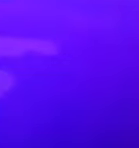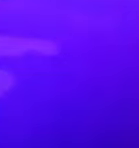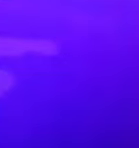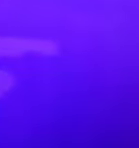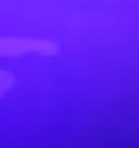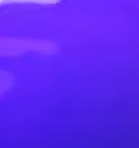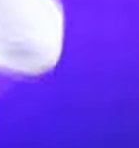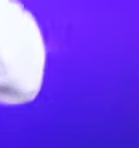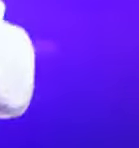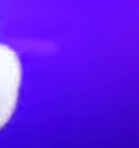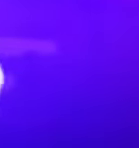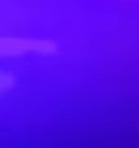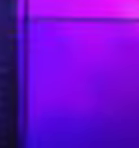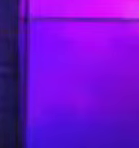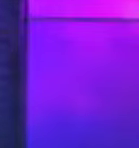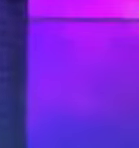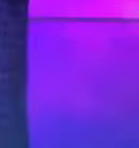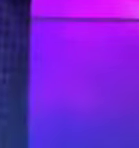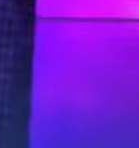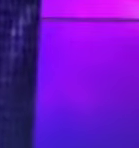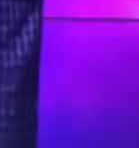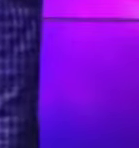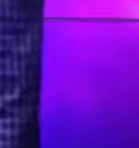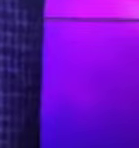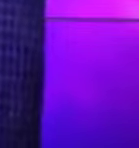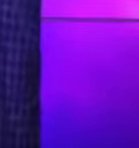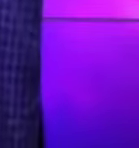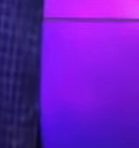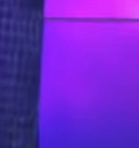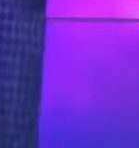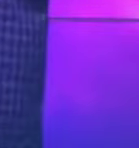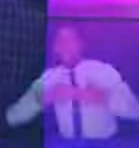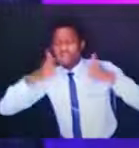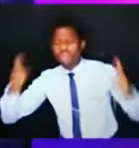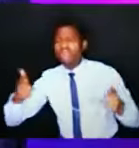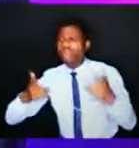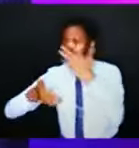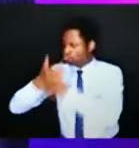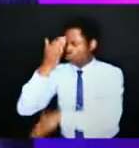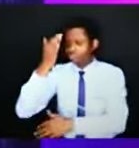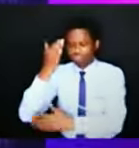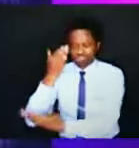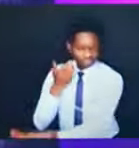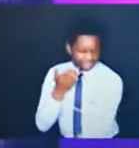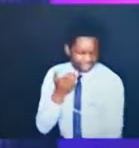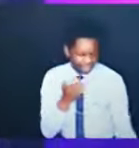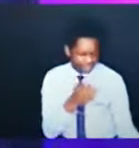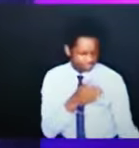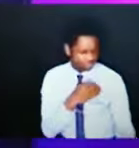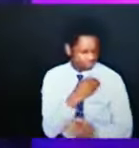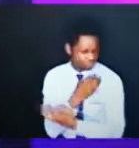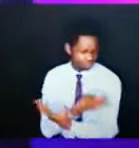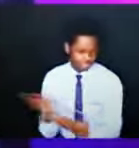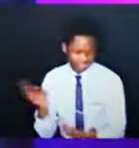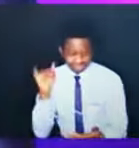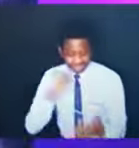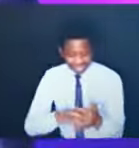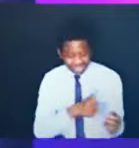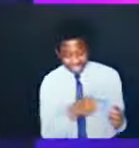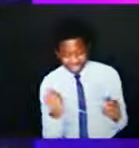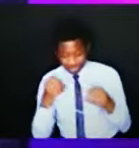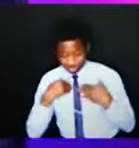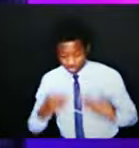is the greatest of all the gods. And that anyone that follows Him will be